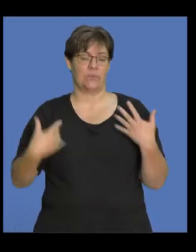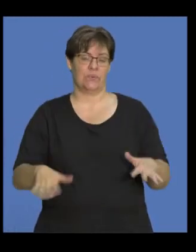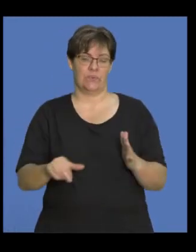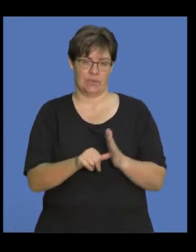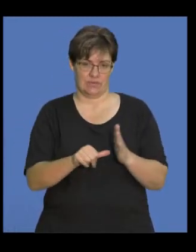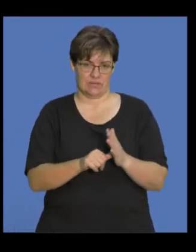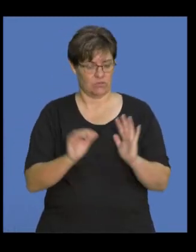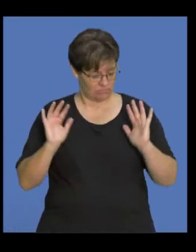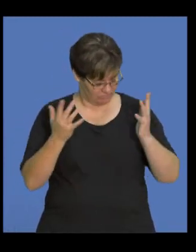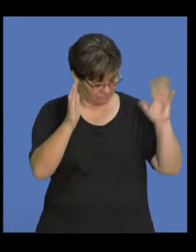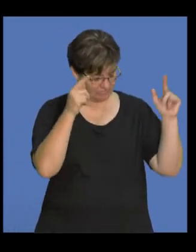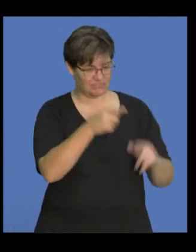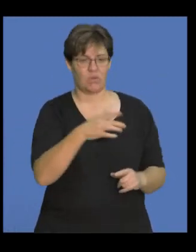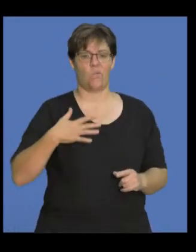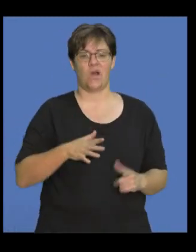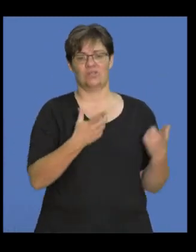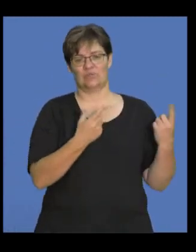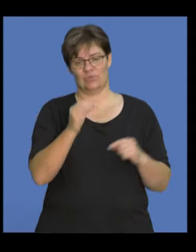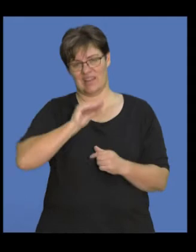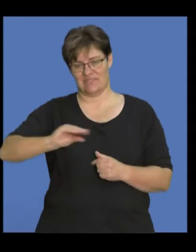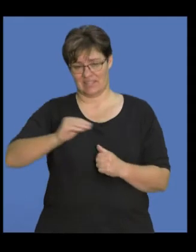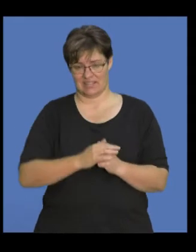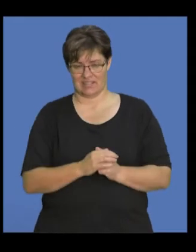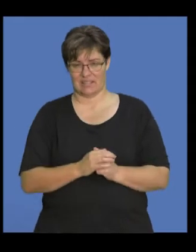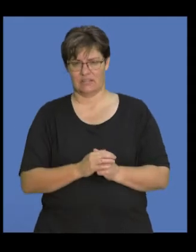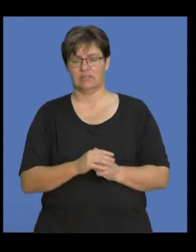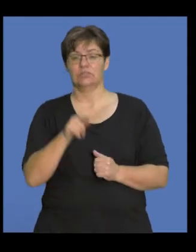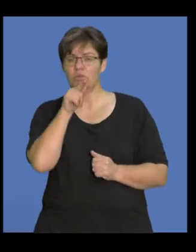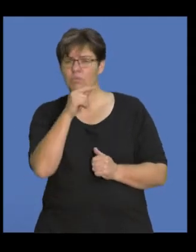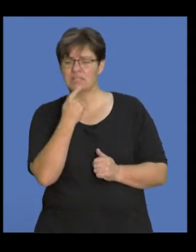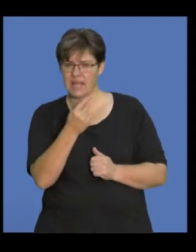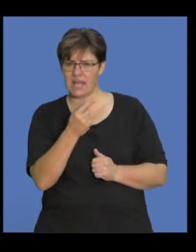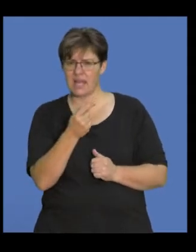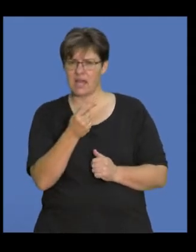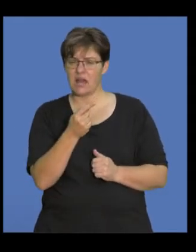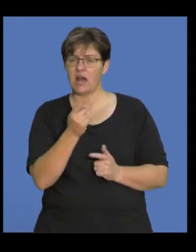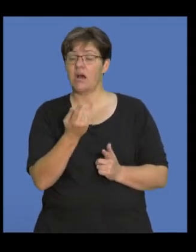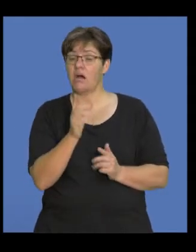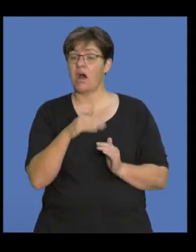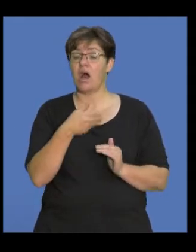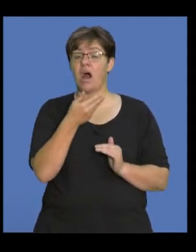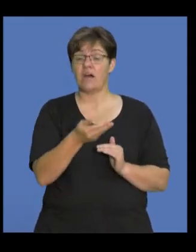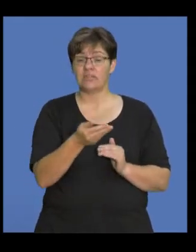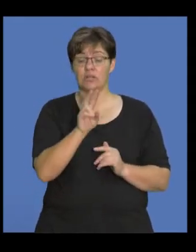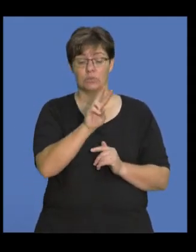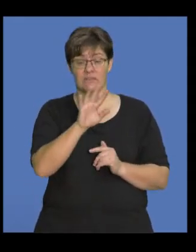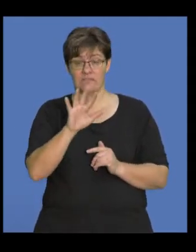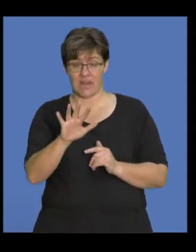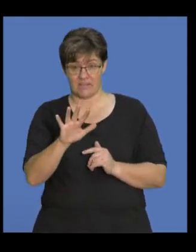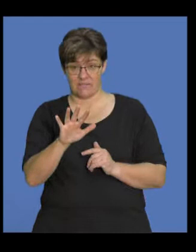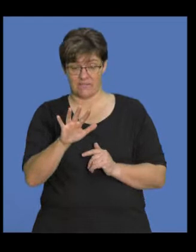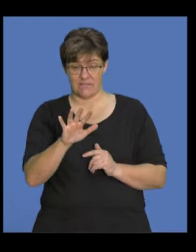So bravo to Sergio to want to do that. Now calculate how much Sergio would have after he